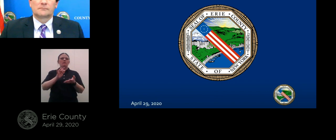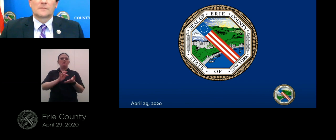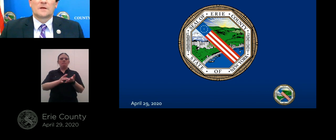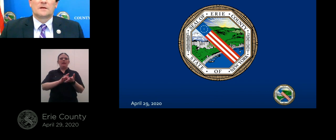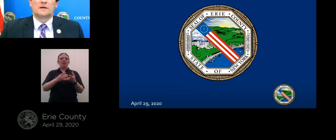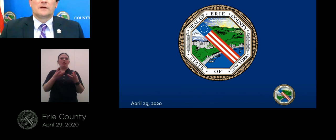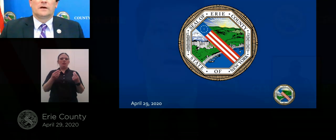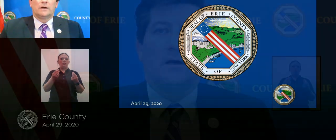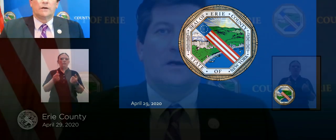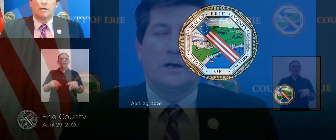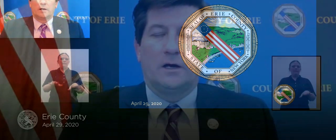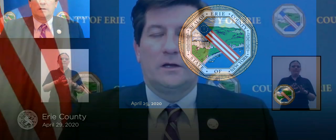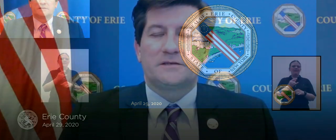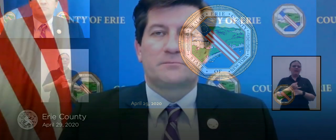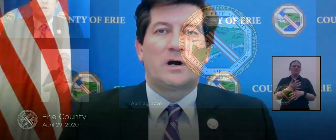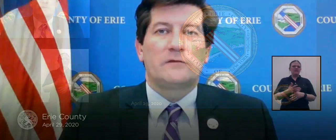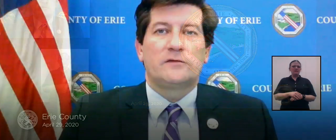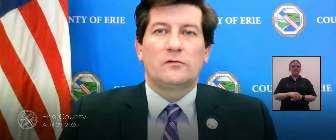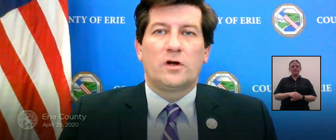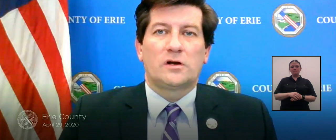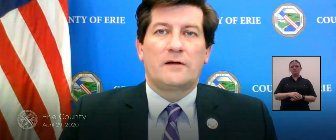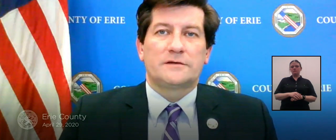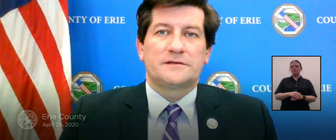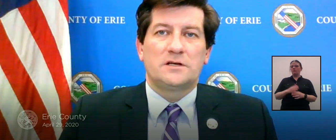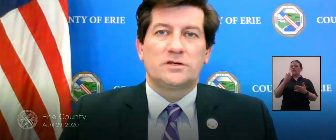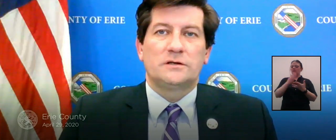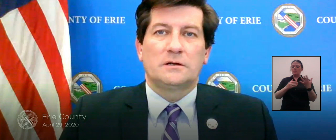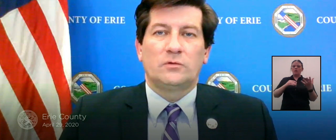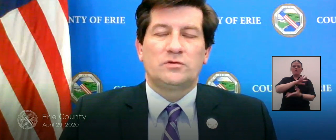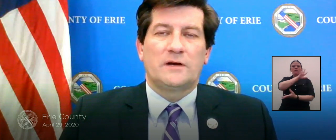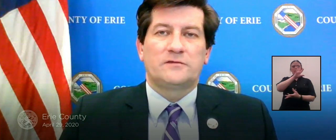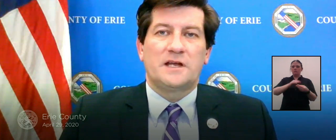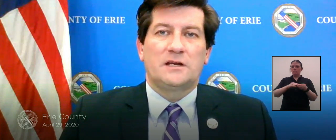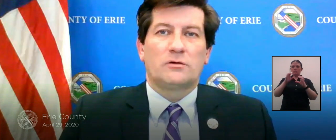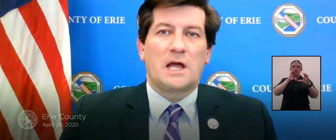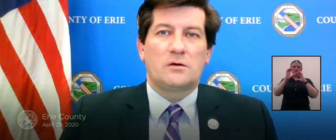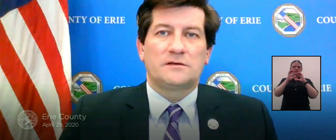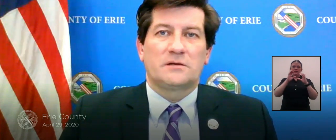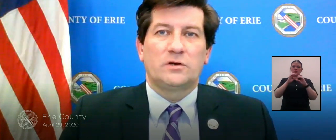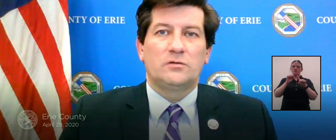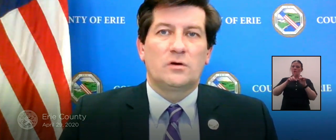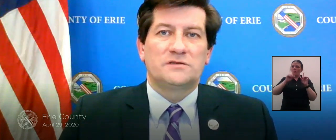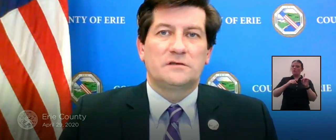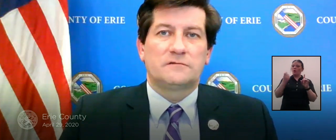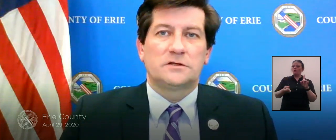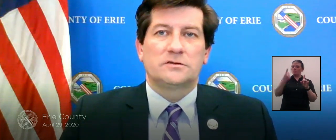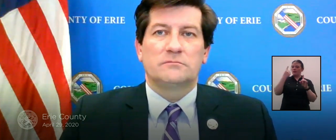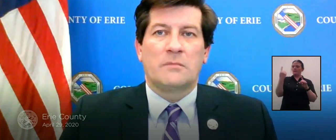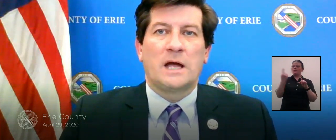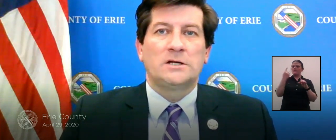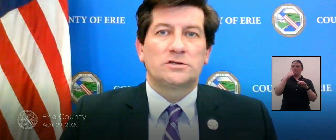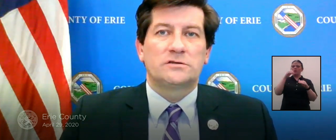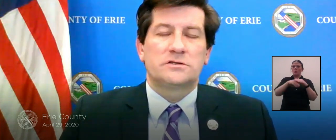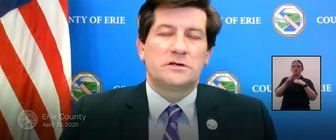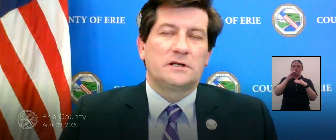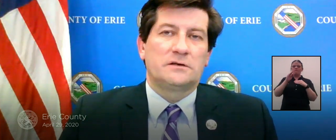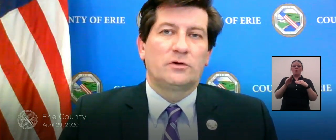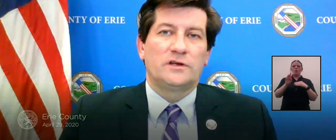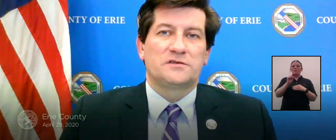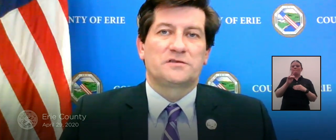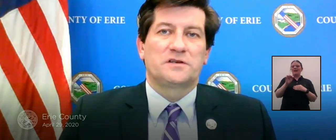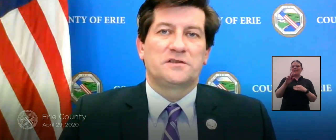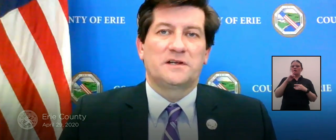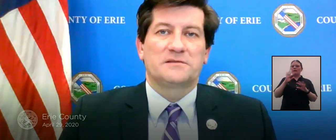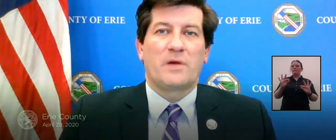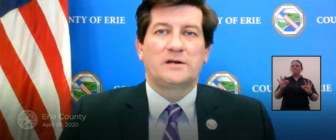campus? It's part of the overall conversation. I mean, what you have to take into account is somebody who goes in for minor surgery, and there